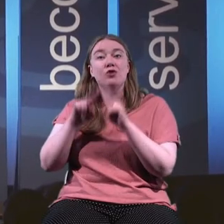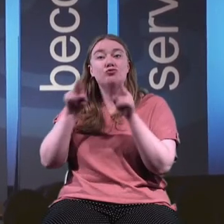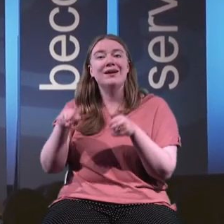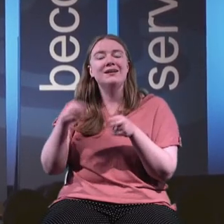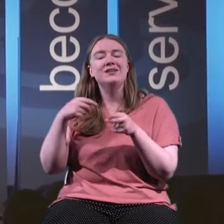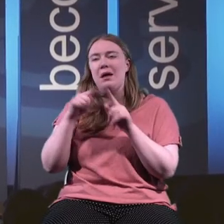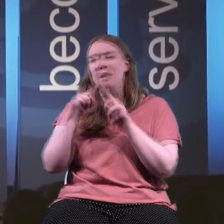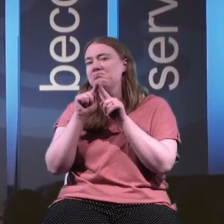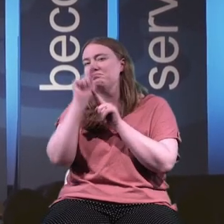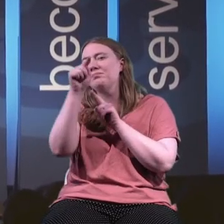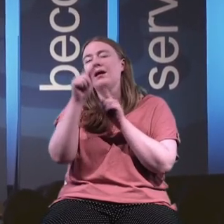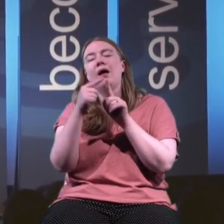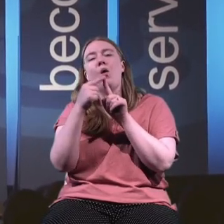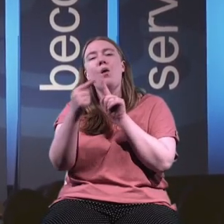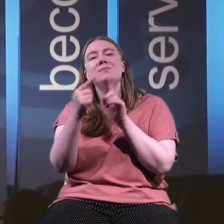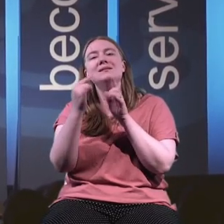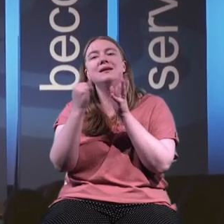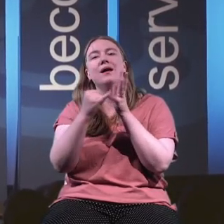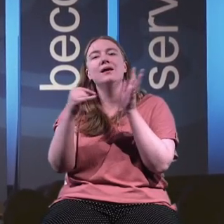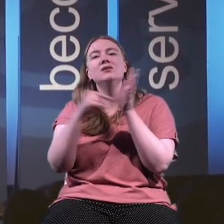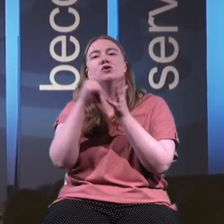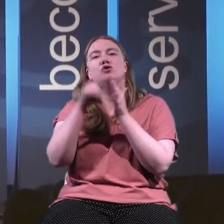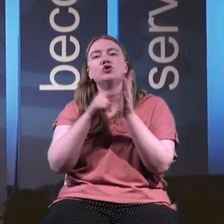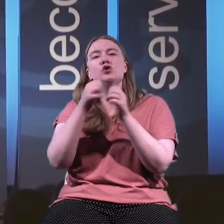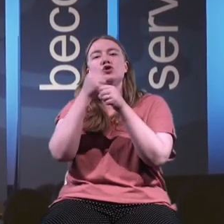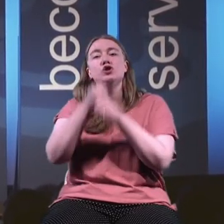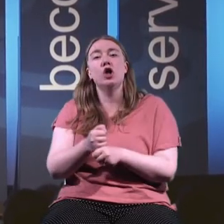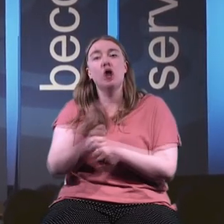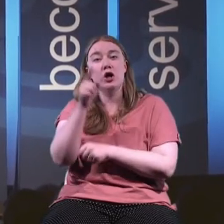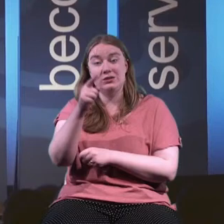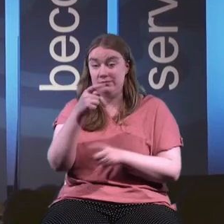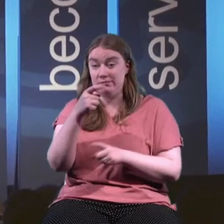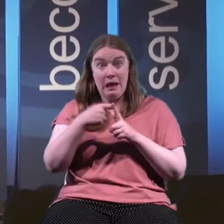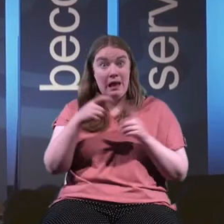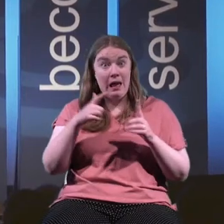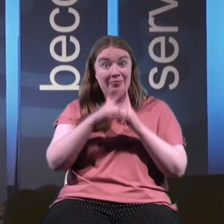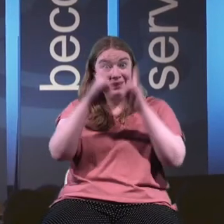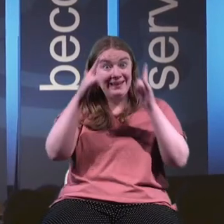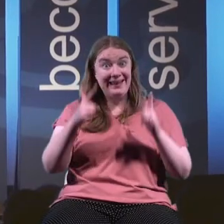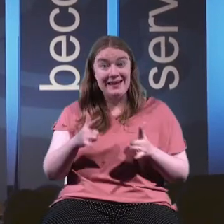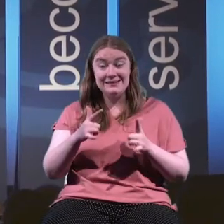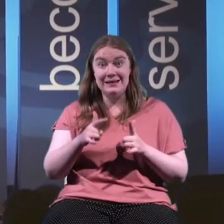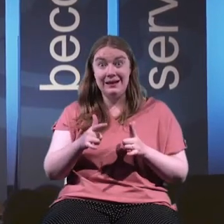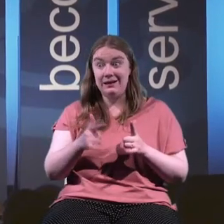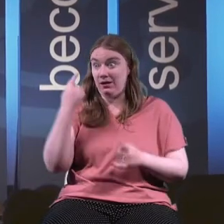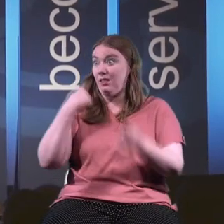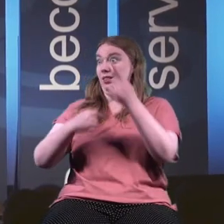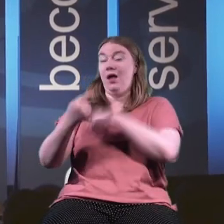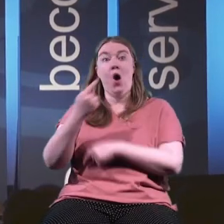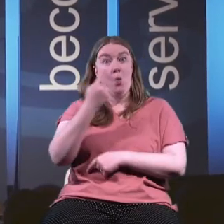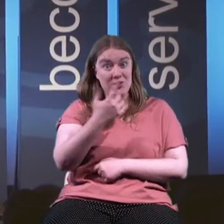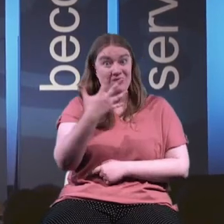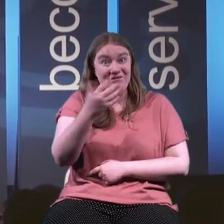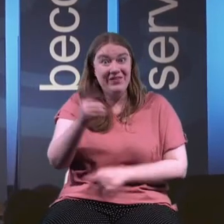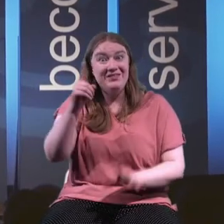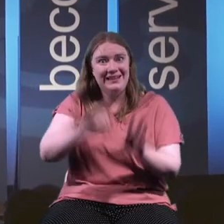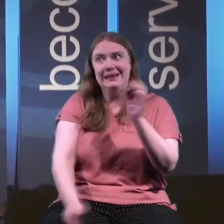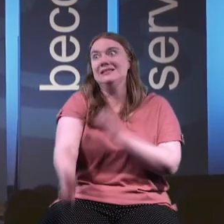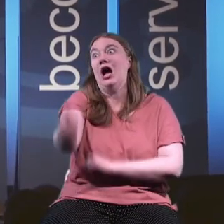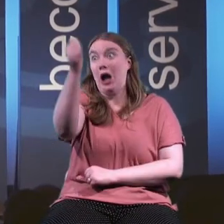town. And the convention began, I wasn't there at the time, it was about 150 years